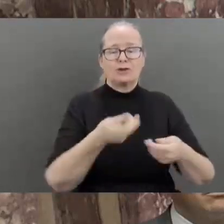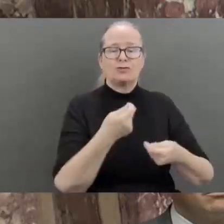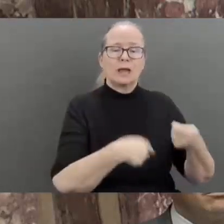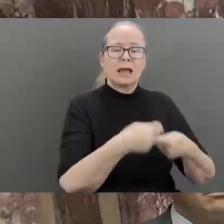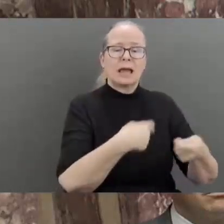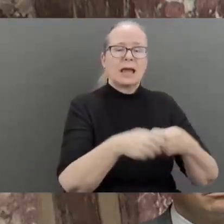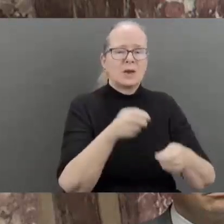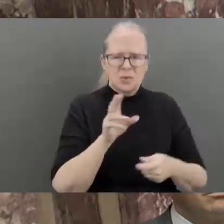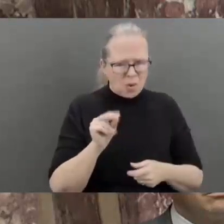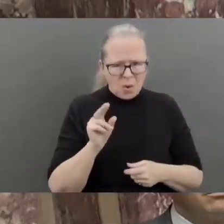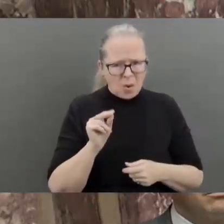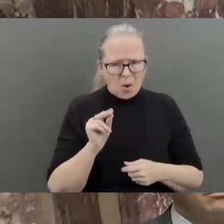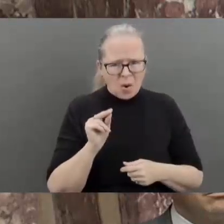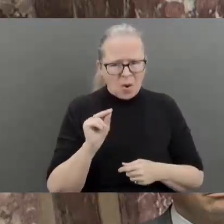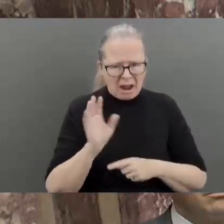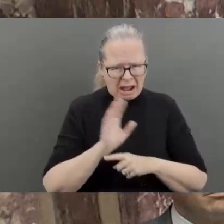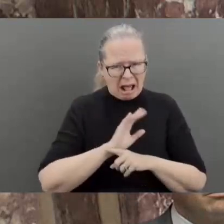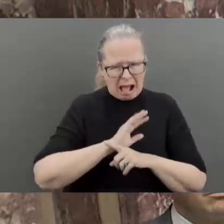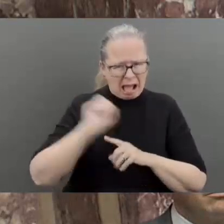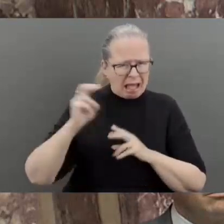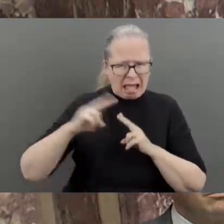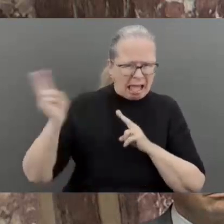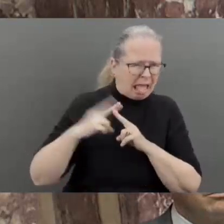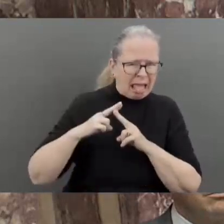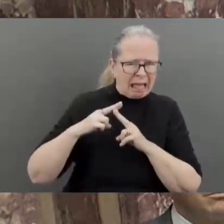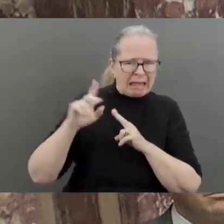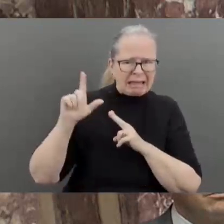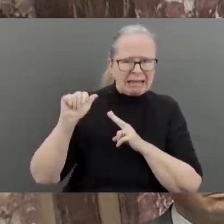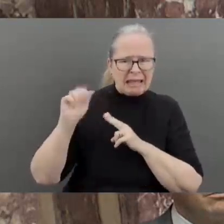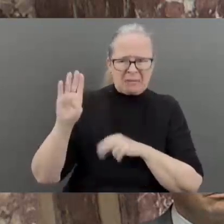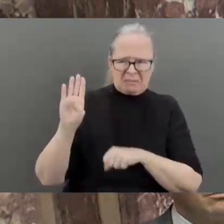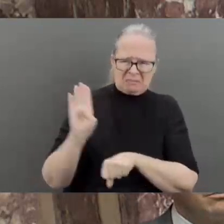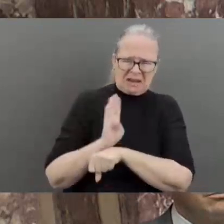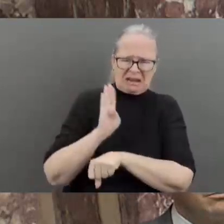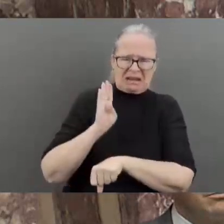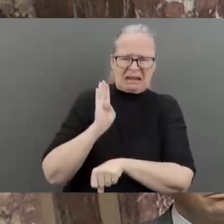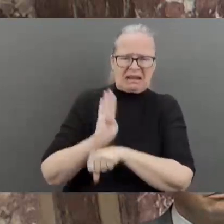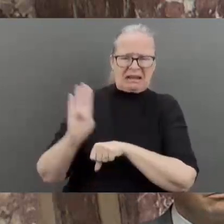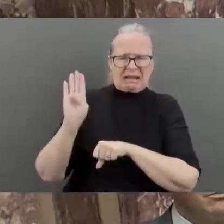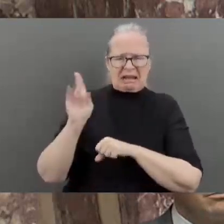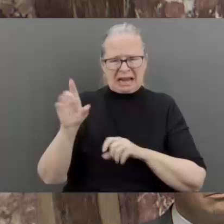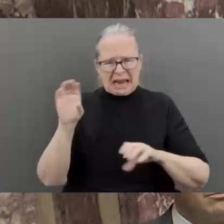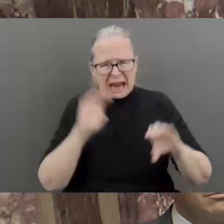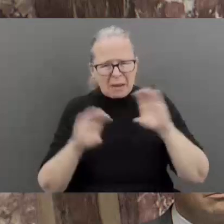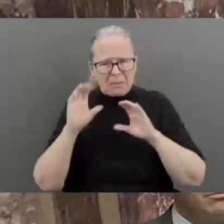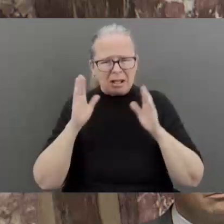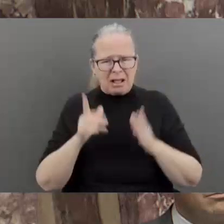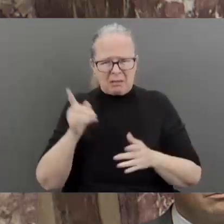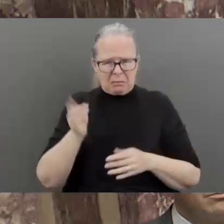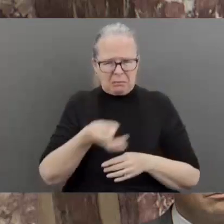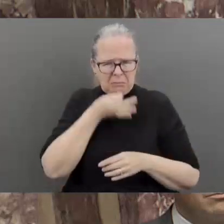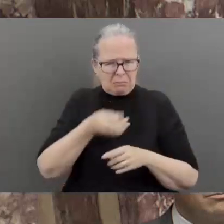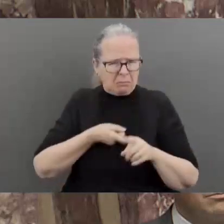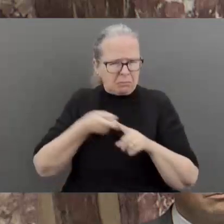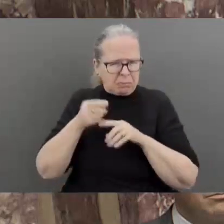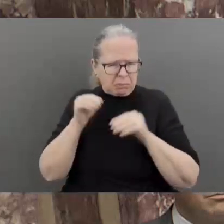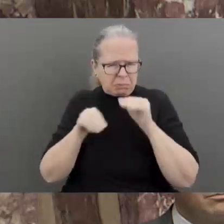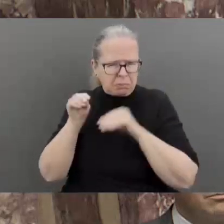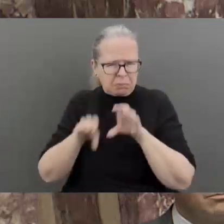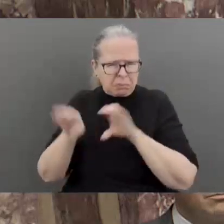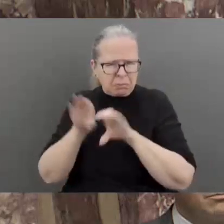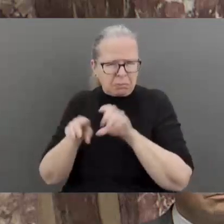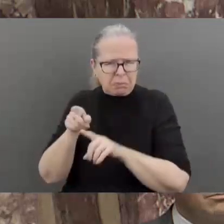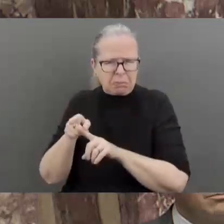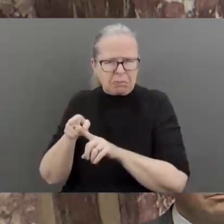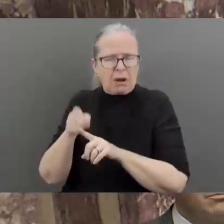equipment and expert chemists that were tied to international organized crime. We also